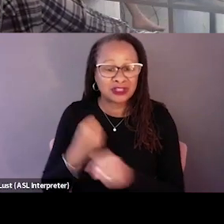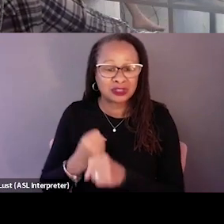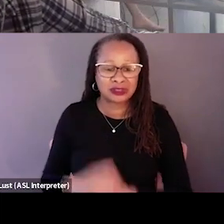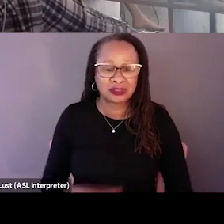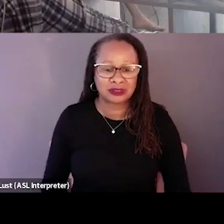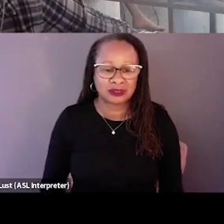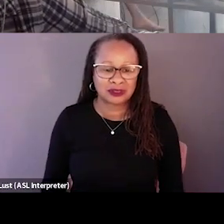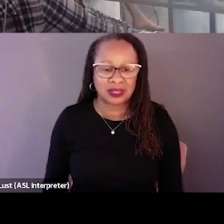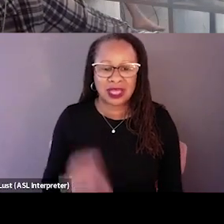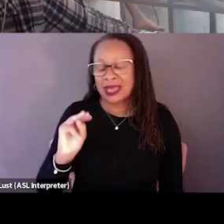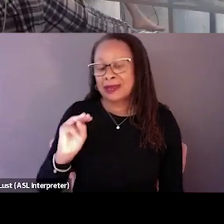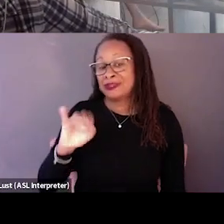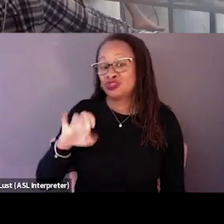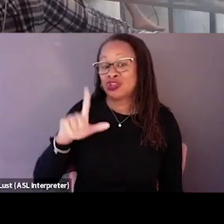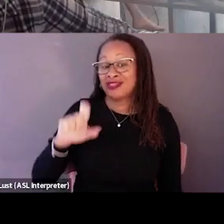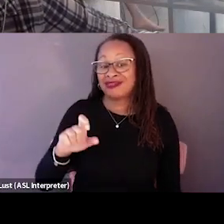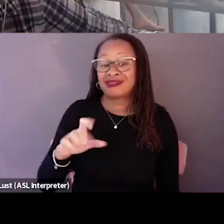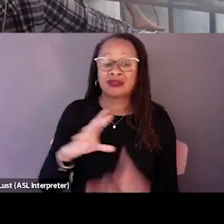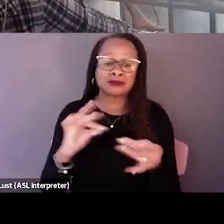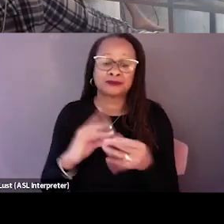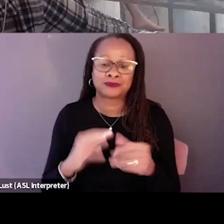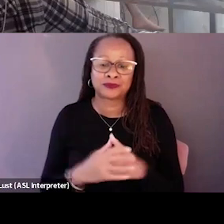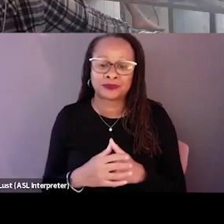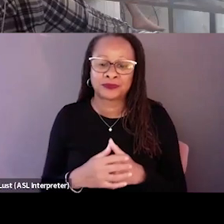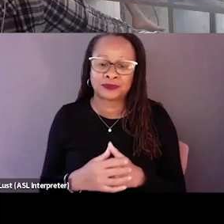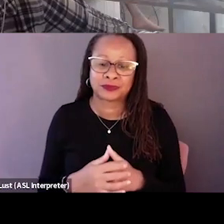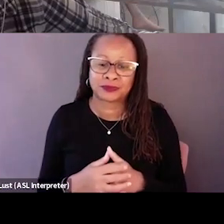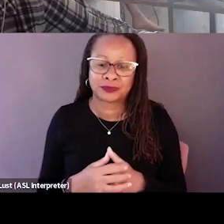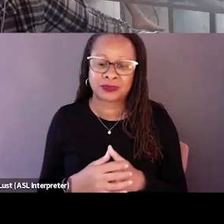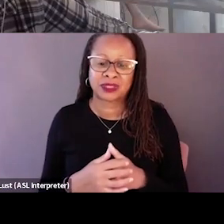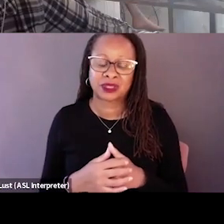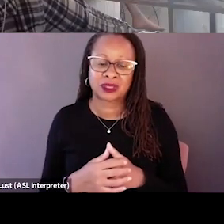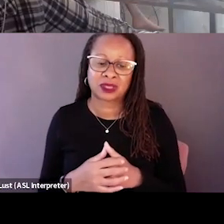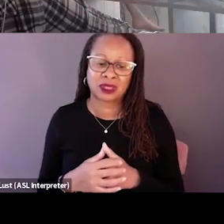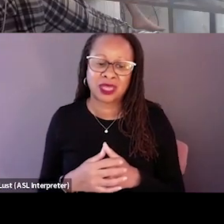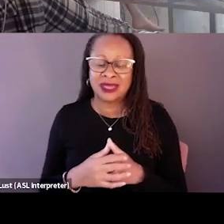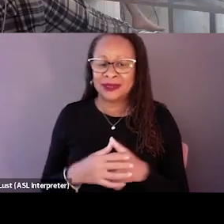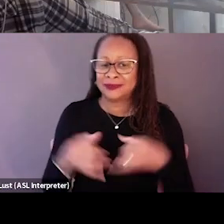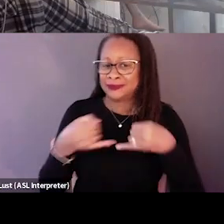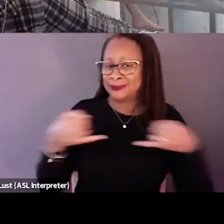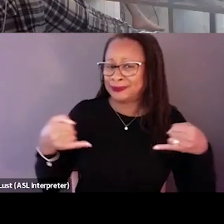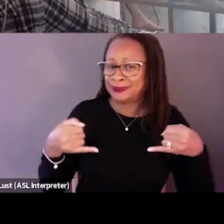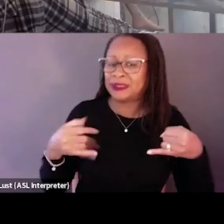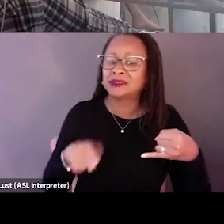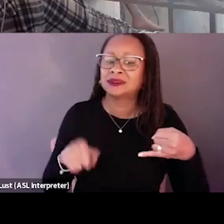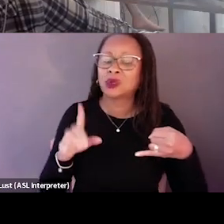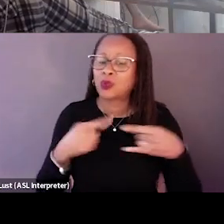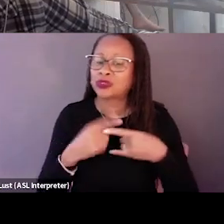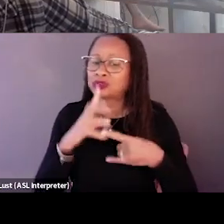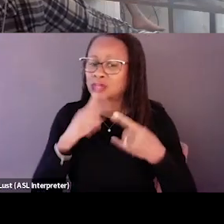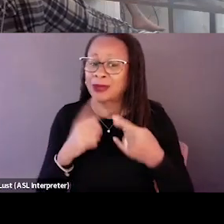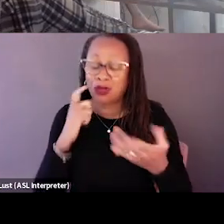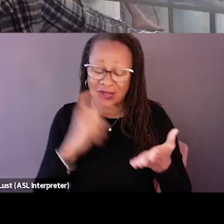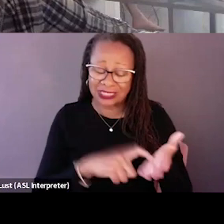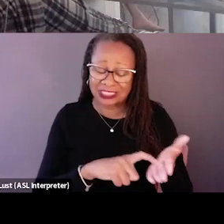Yeah, I do think so. There's this it's a fine line in terms of what you're talking about in terms of